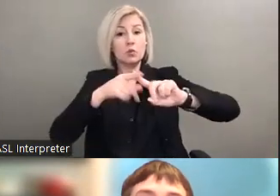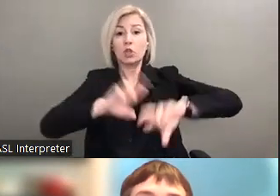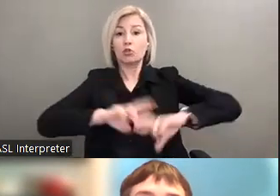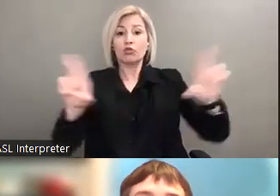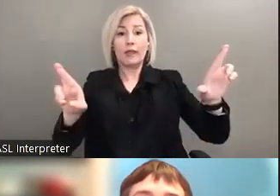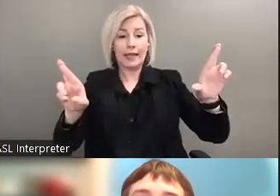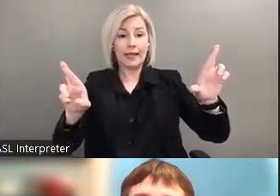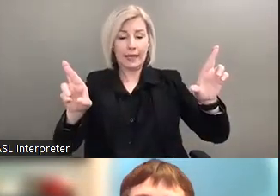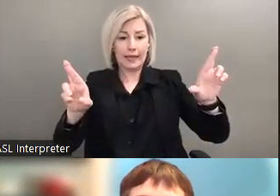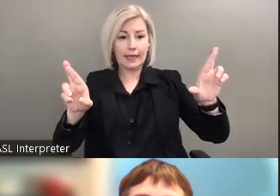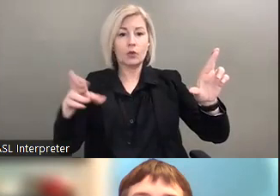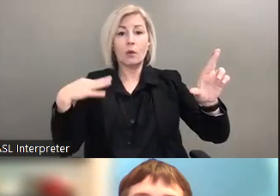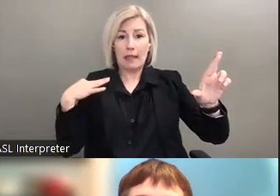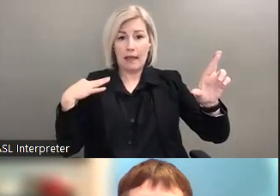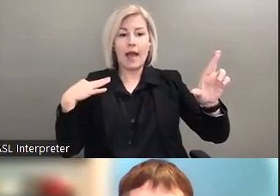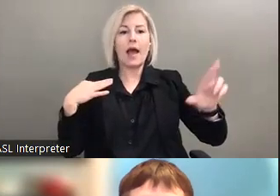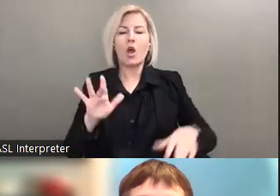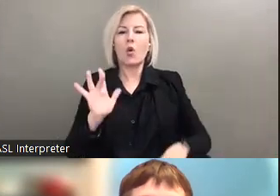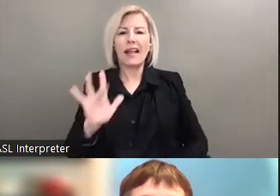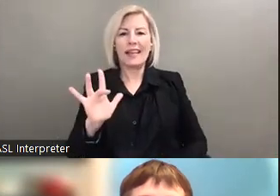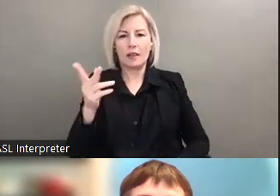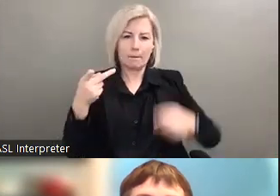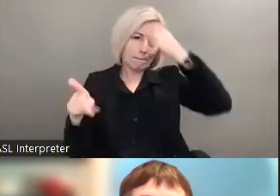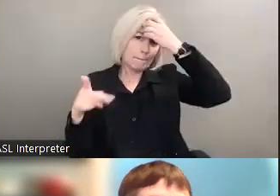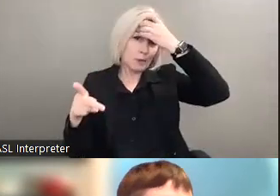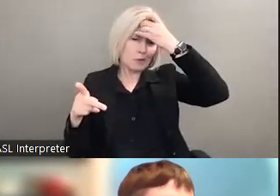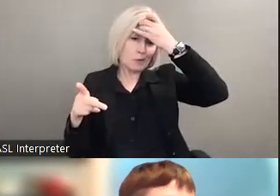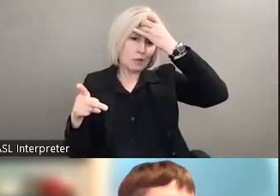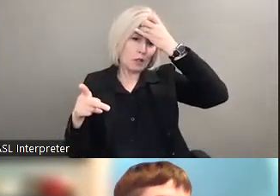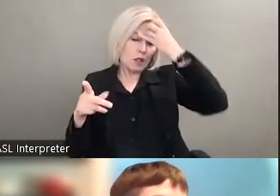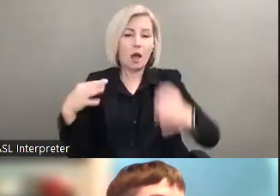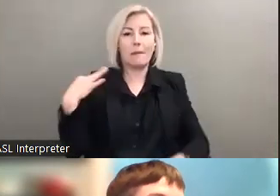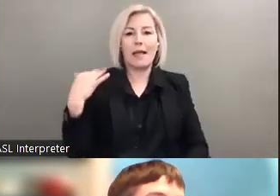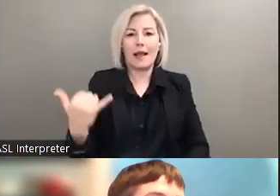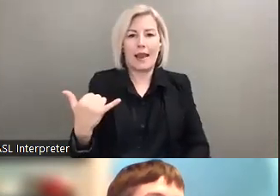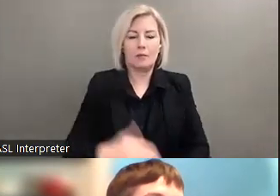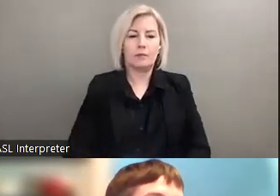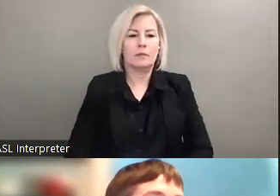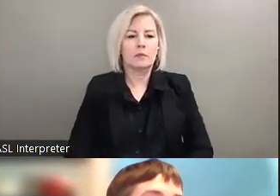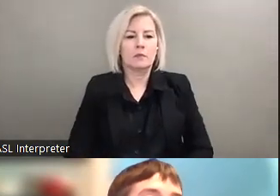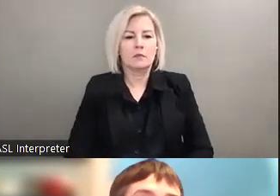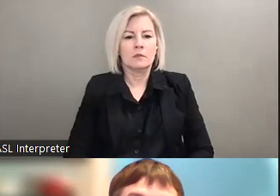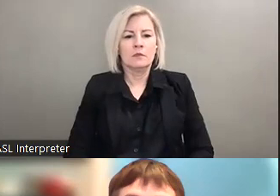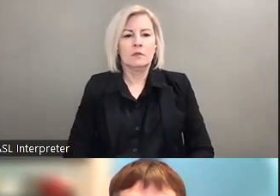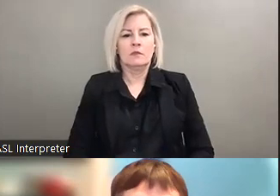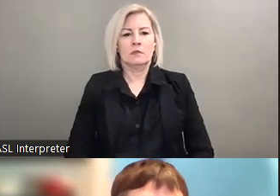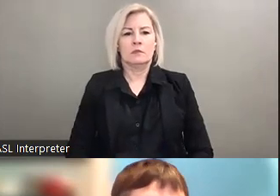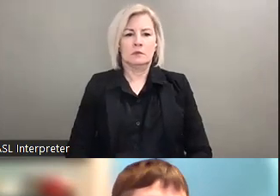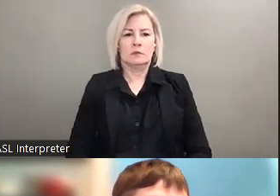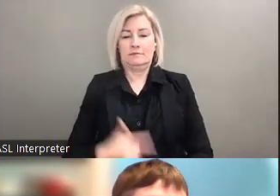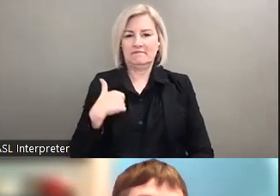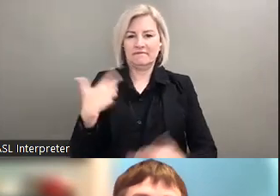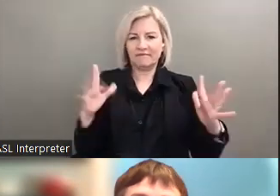ArtsCONNECT, you'll click the purple Apply Now button under the ArtsCONNECT page. I've already started